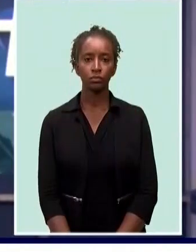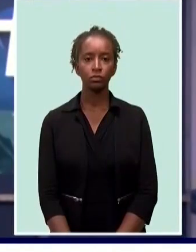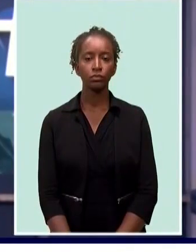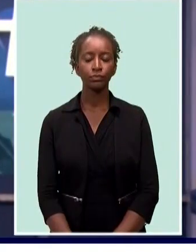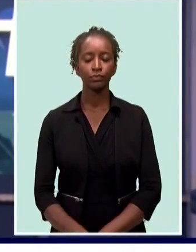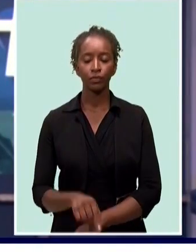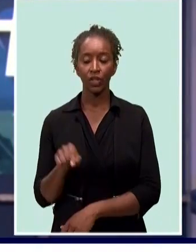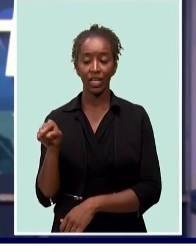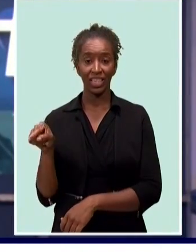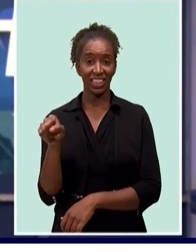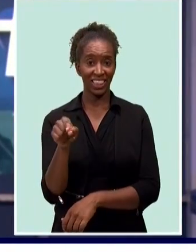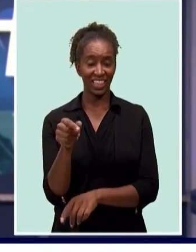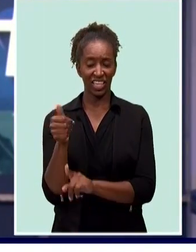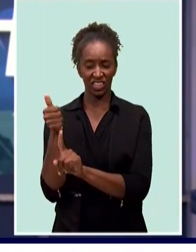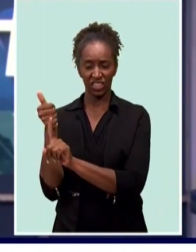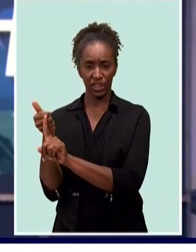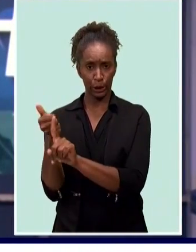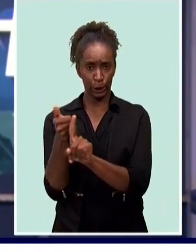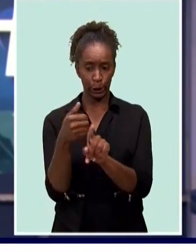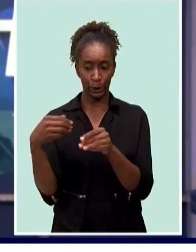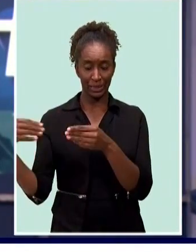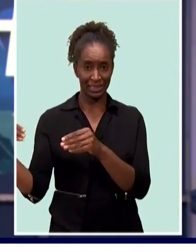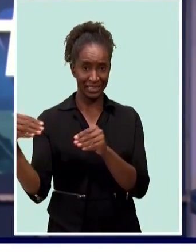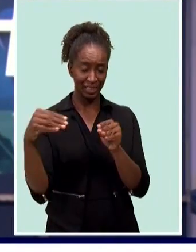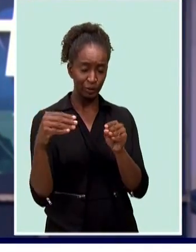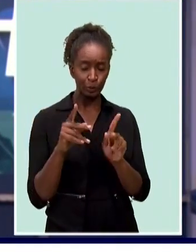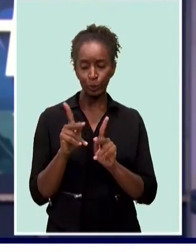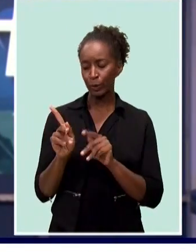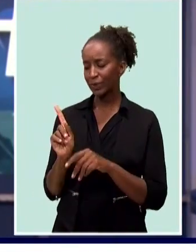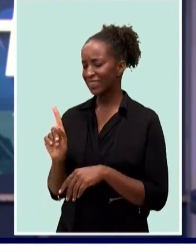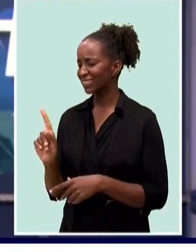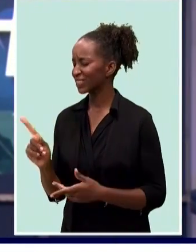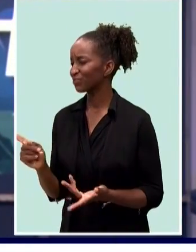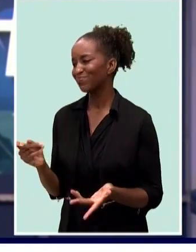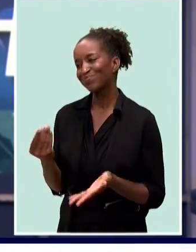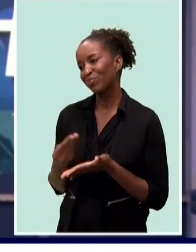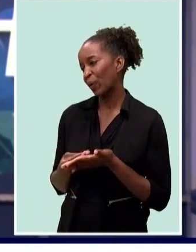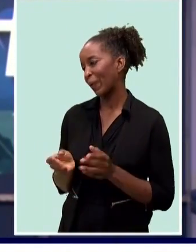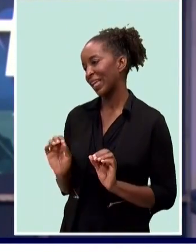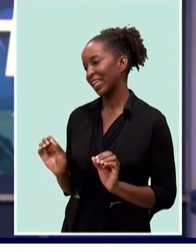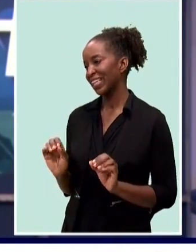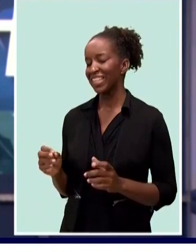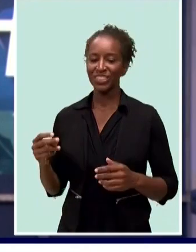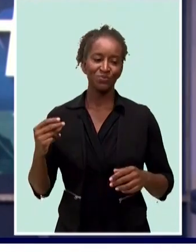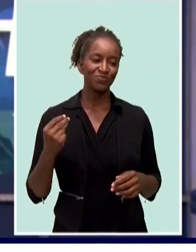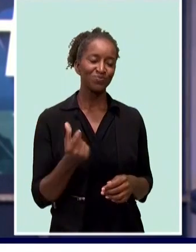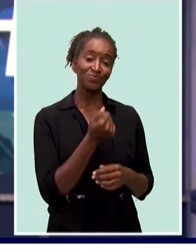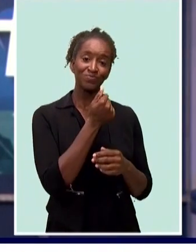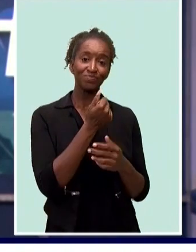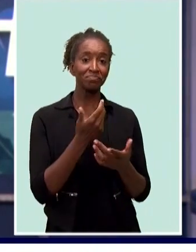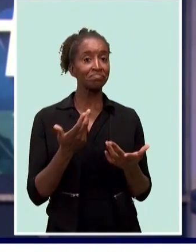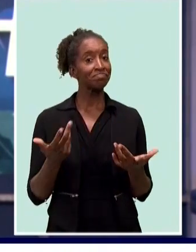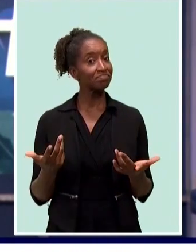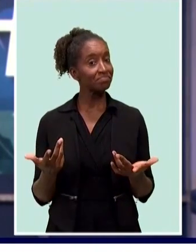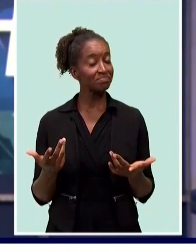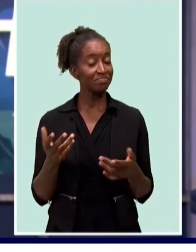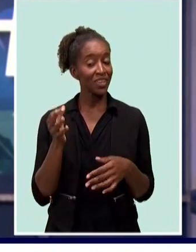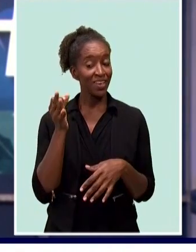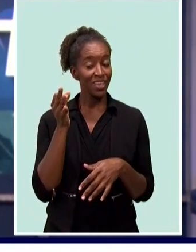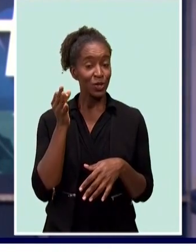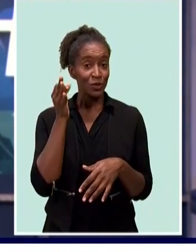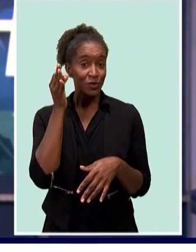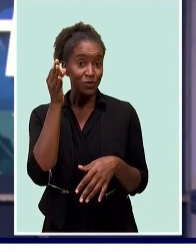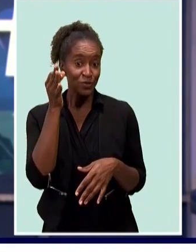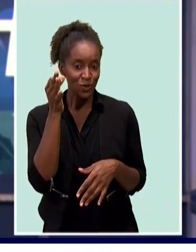Well, it seems that the days of vendors missing out on a sale because a potential client did not walk with cash could soon be over. And that's because